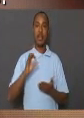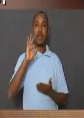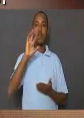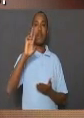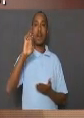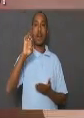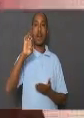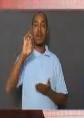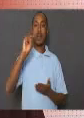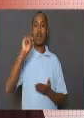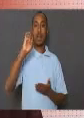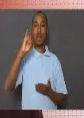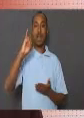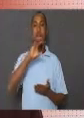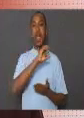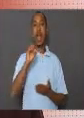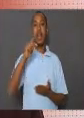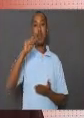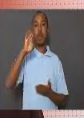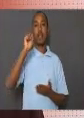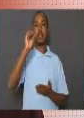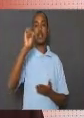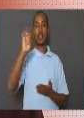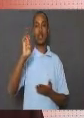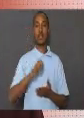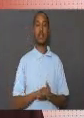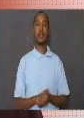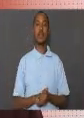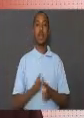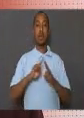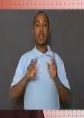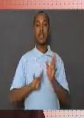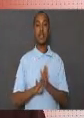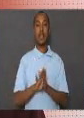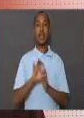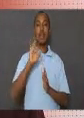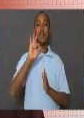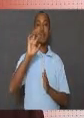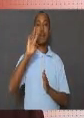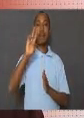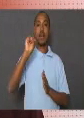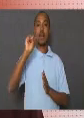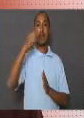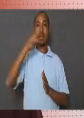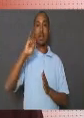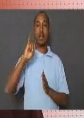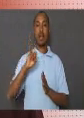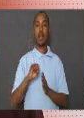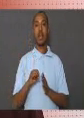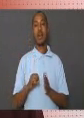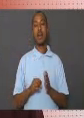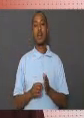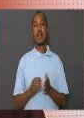and pests. If not for the pesticides, fungi and pests could reduce